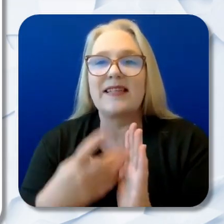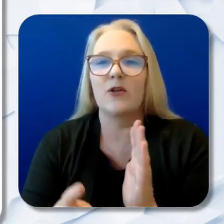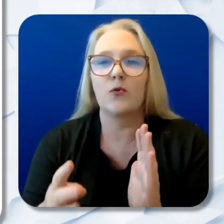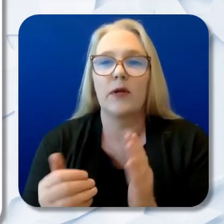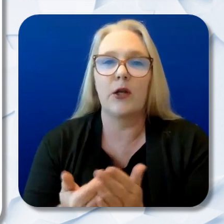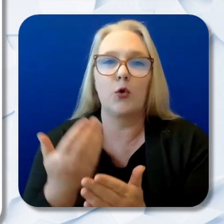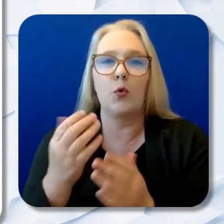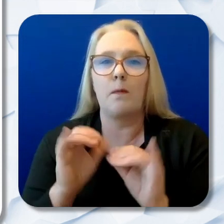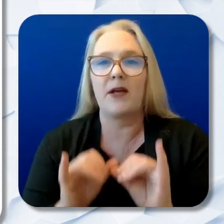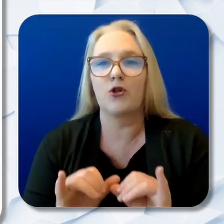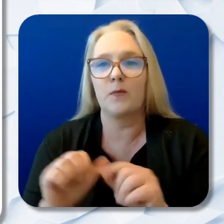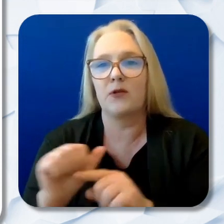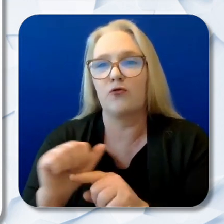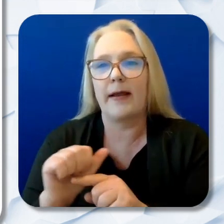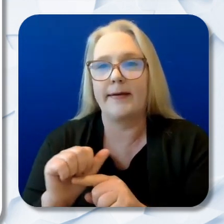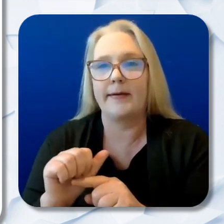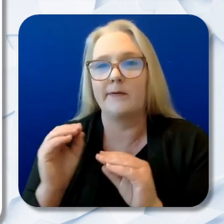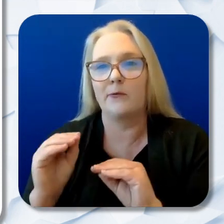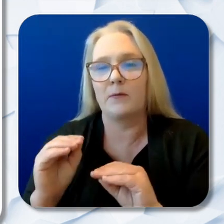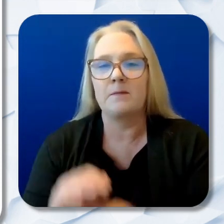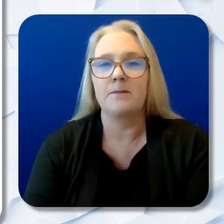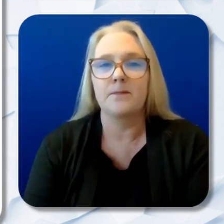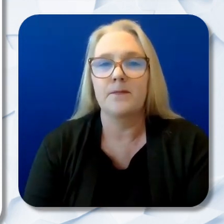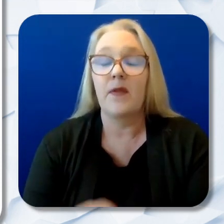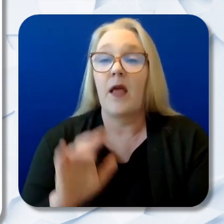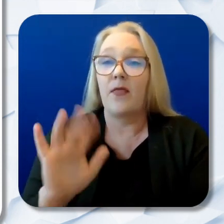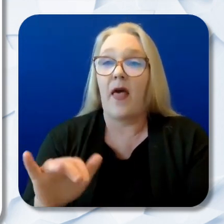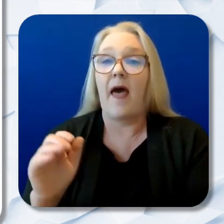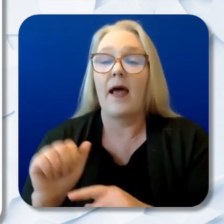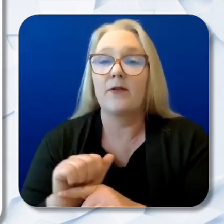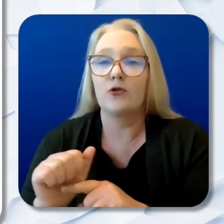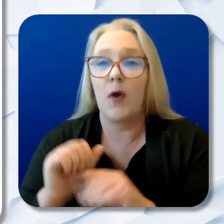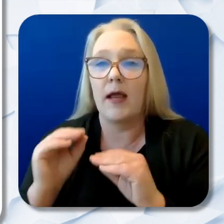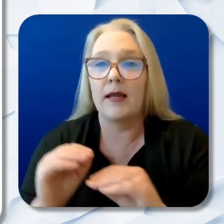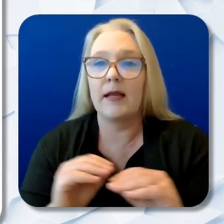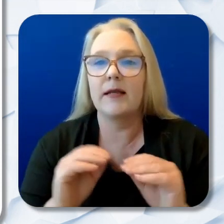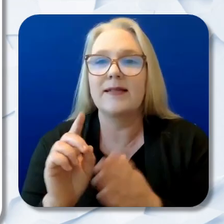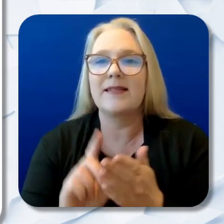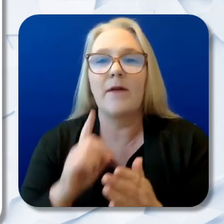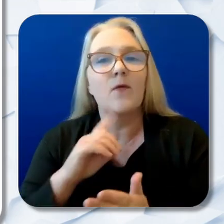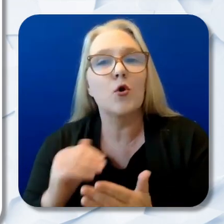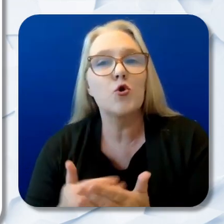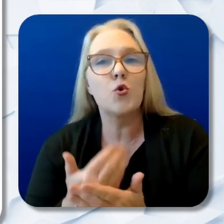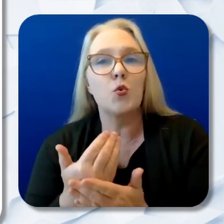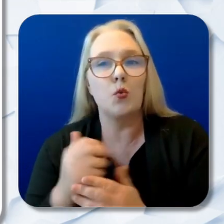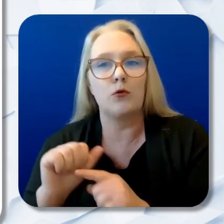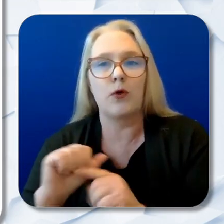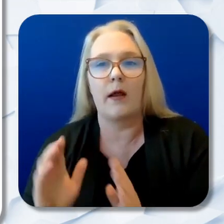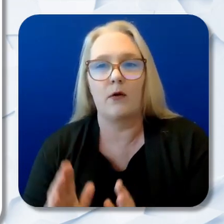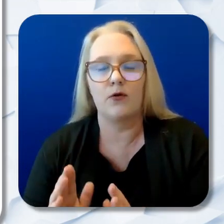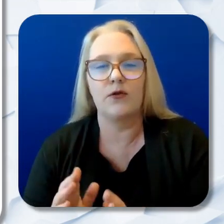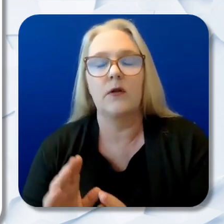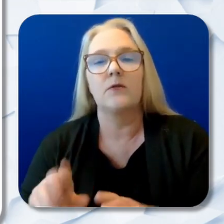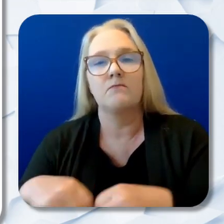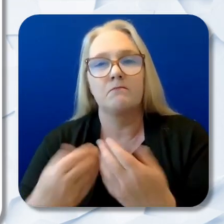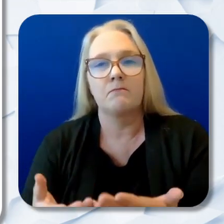new measurement trainer training. This training is designed for new trainers to be able to